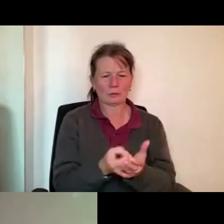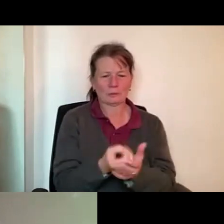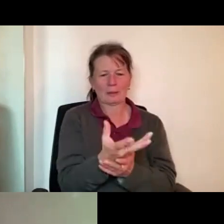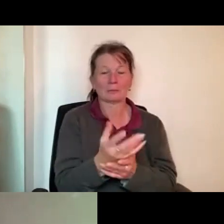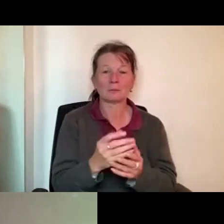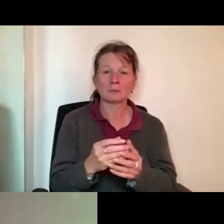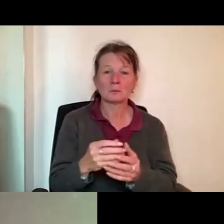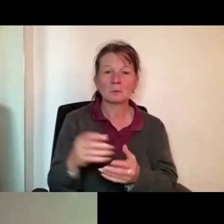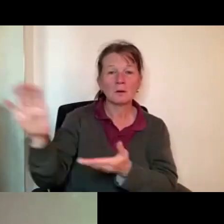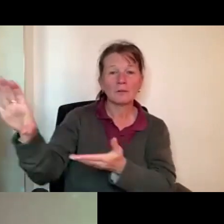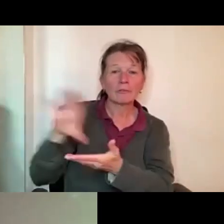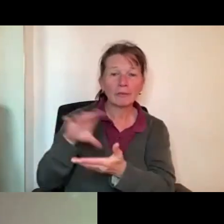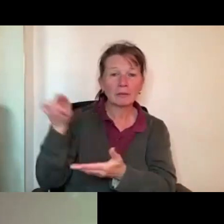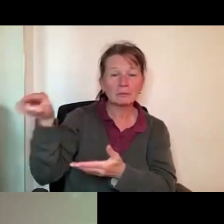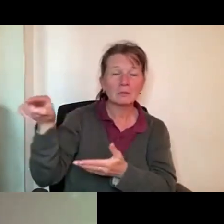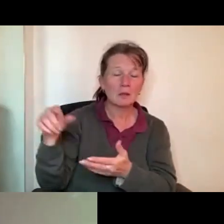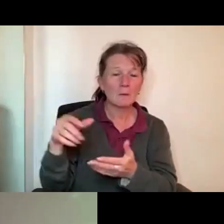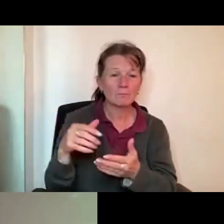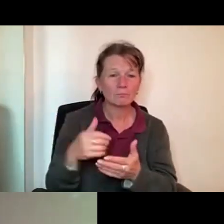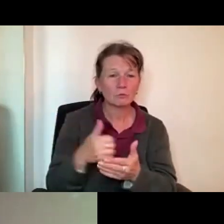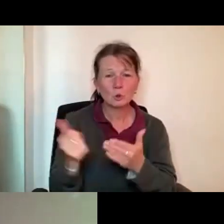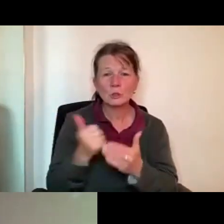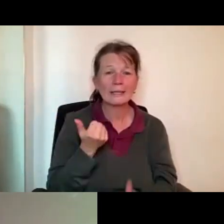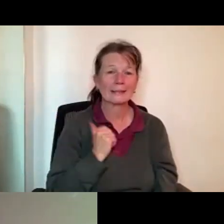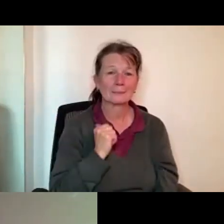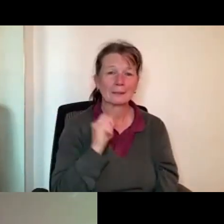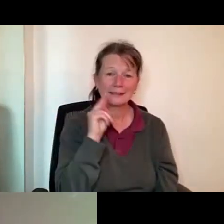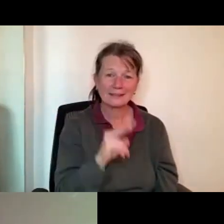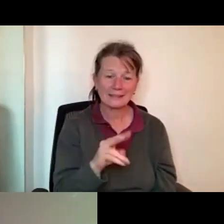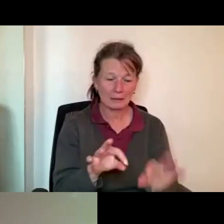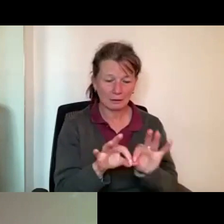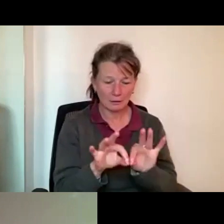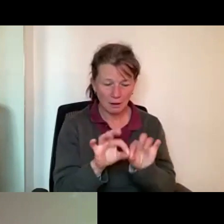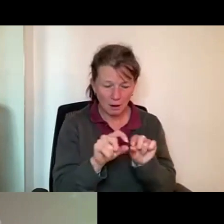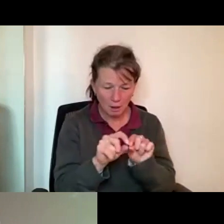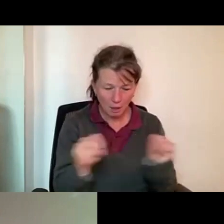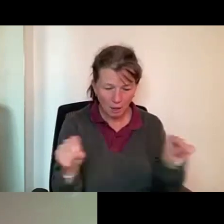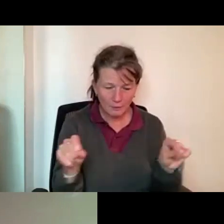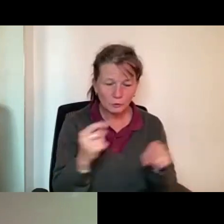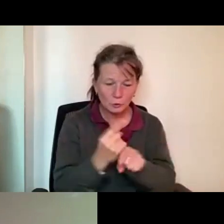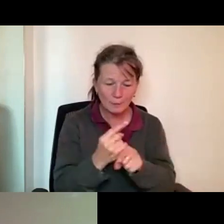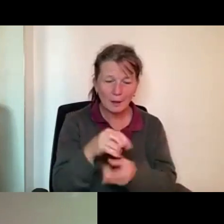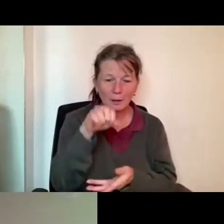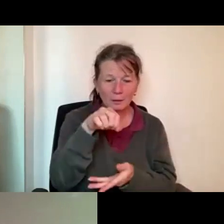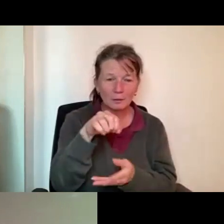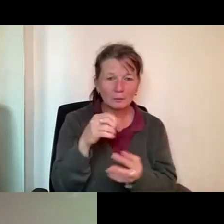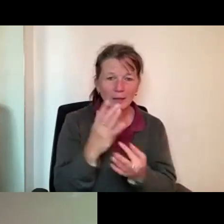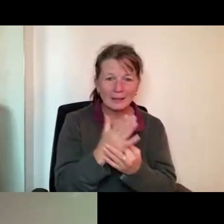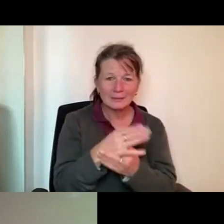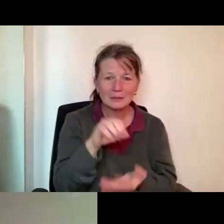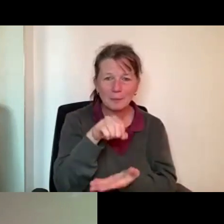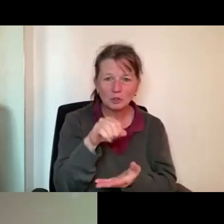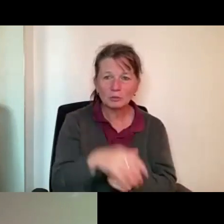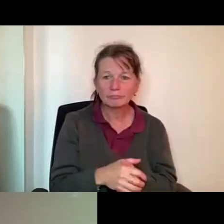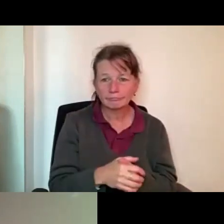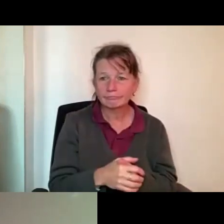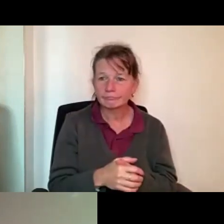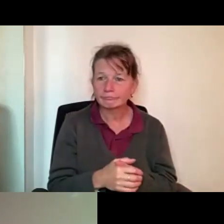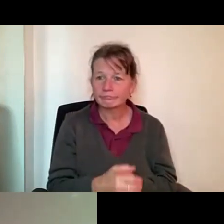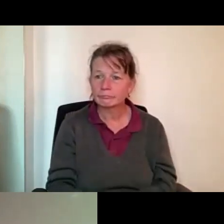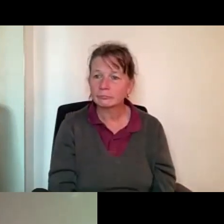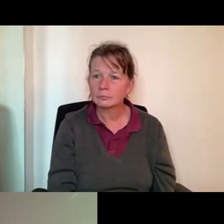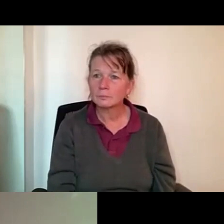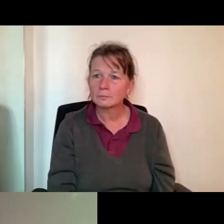funders increasingly expect to see that kind of provision, and it's certainly not been questioned in any of the applications I've put in.